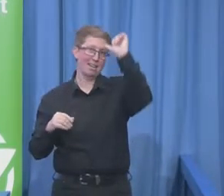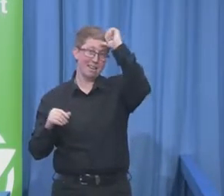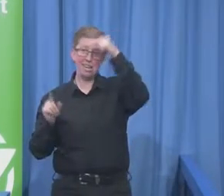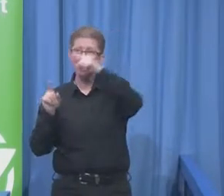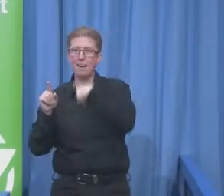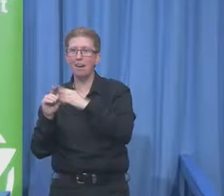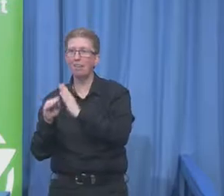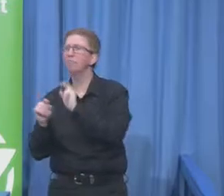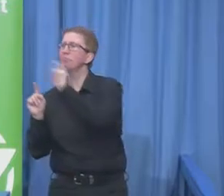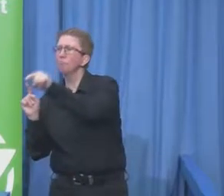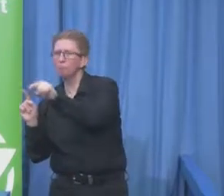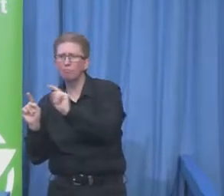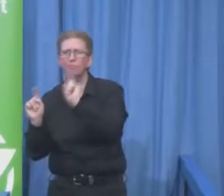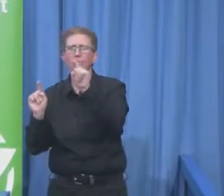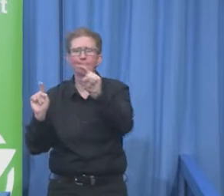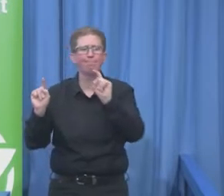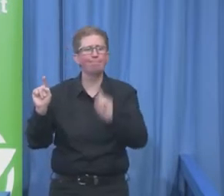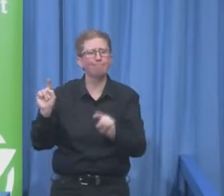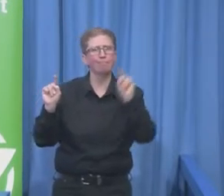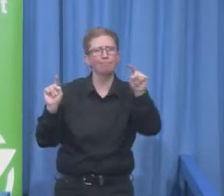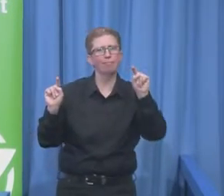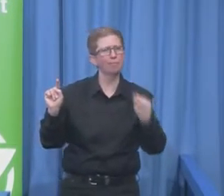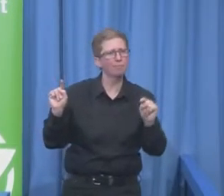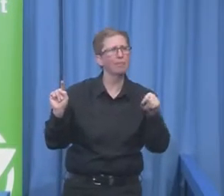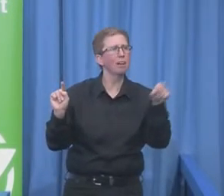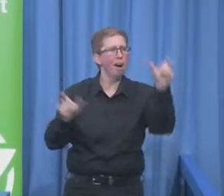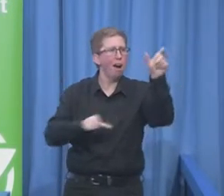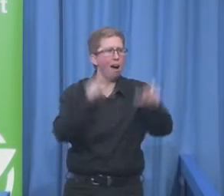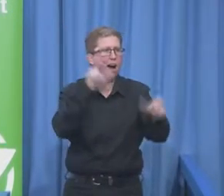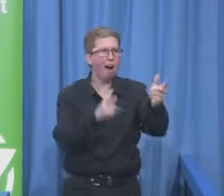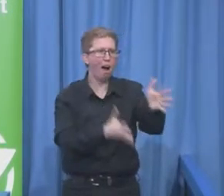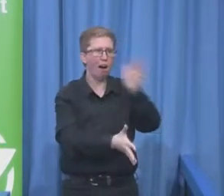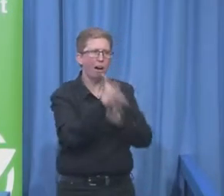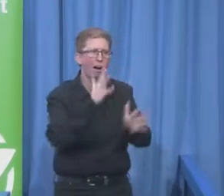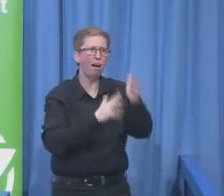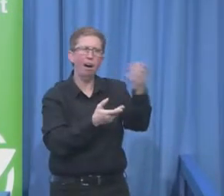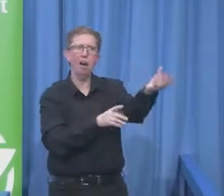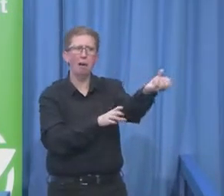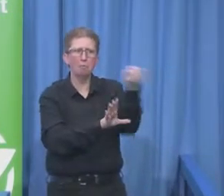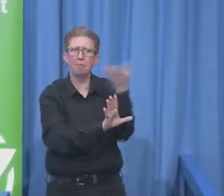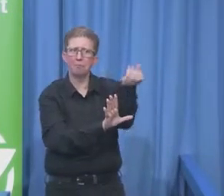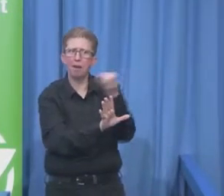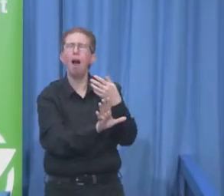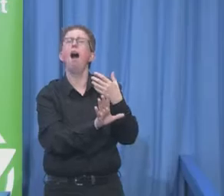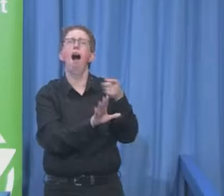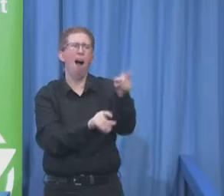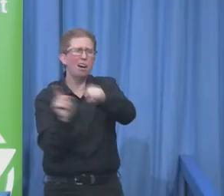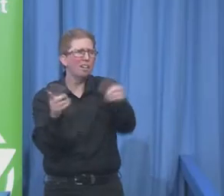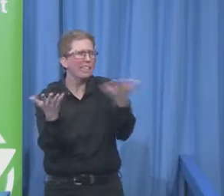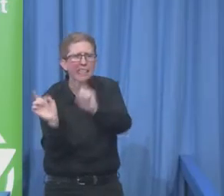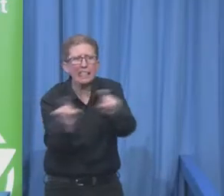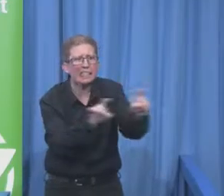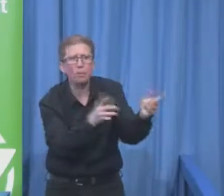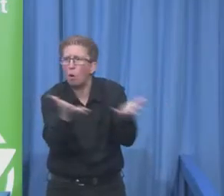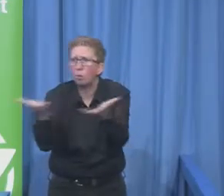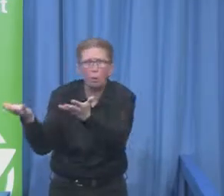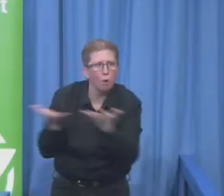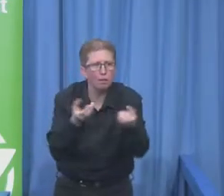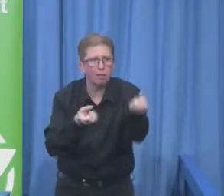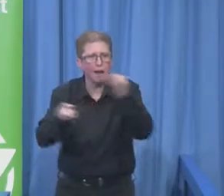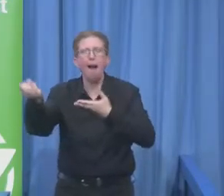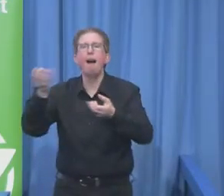Martin. The book is now in its second edition. It's an inspirational book which tells stories of the entrepreneurs